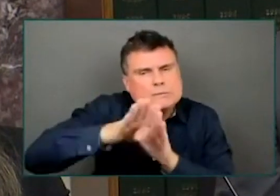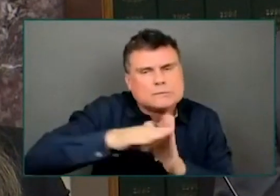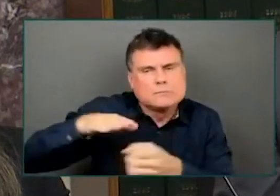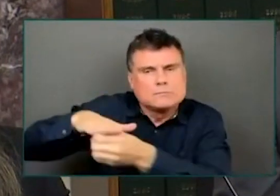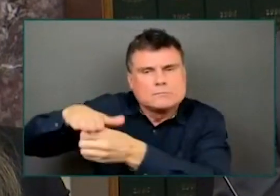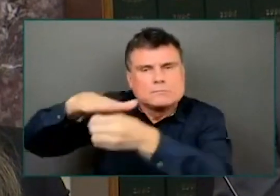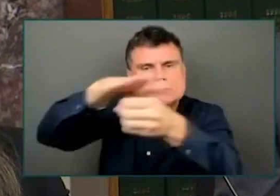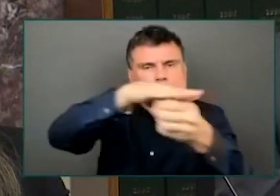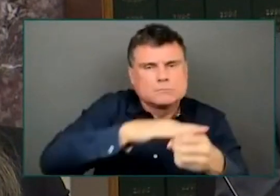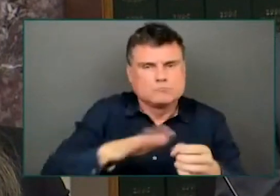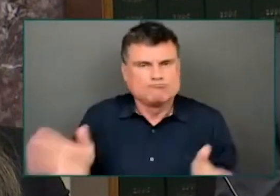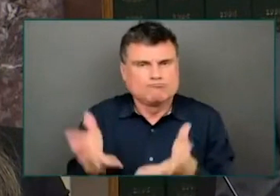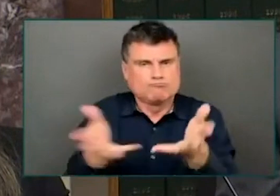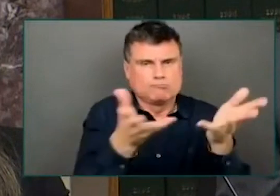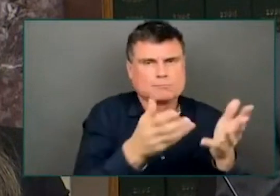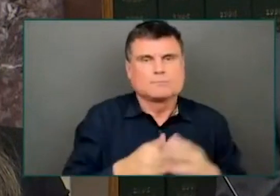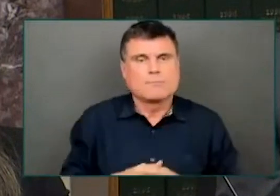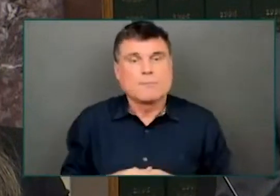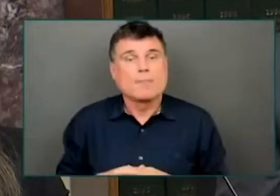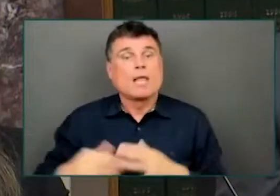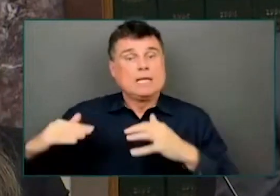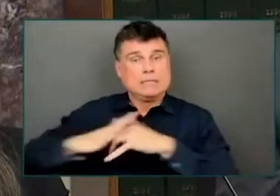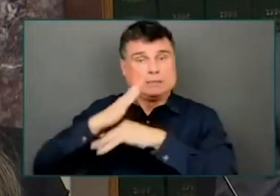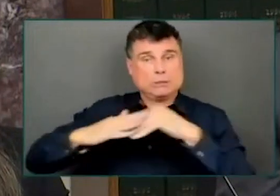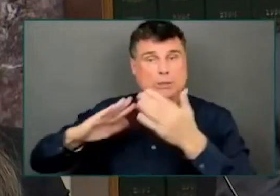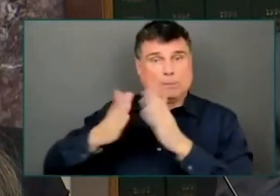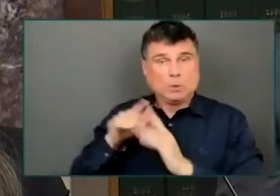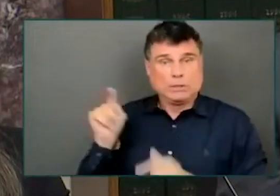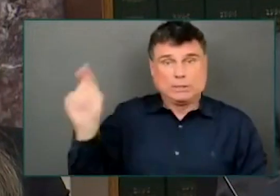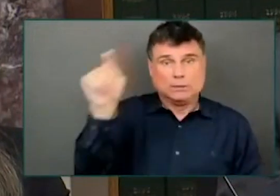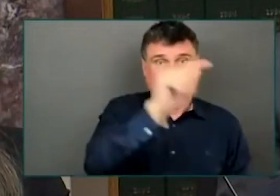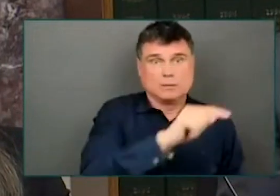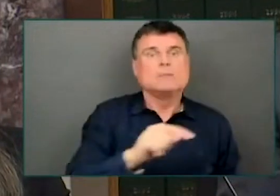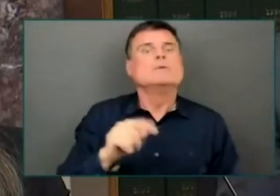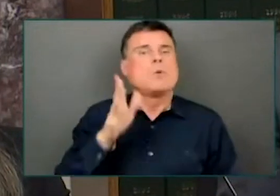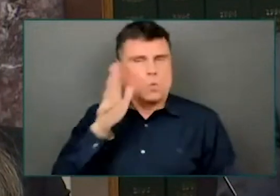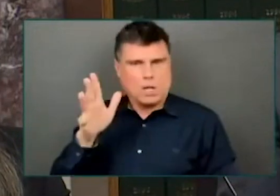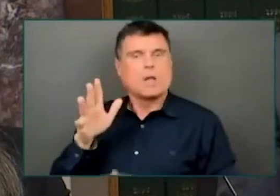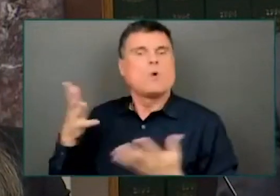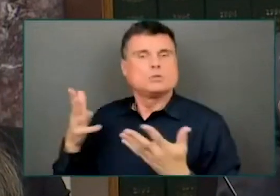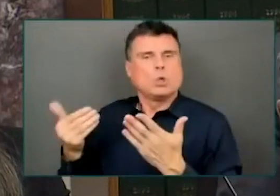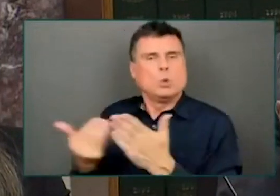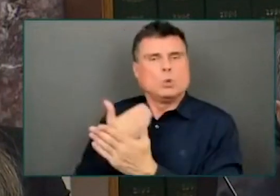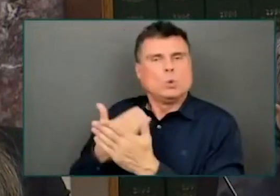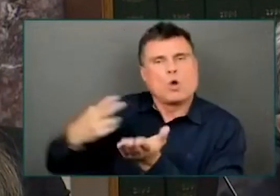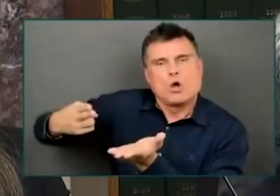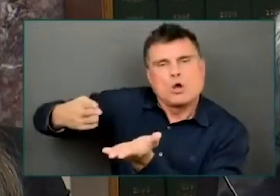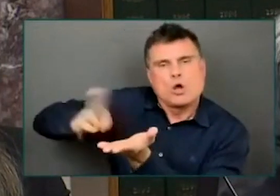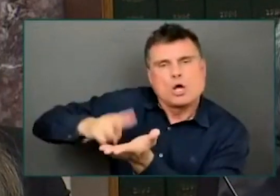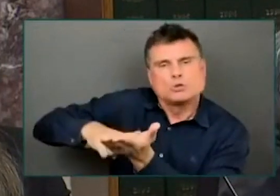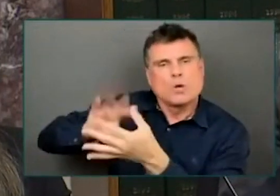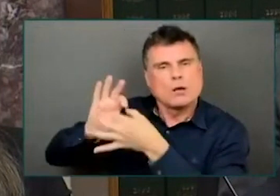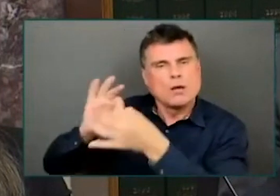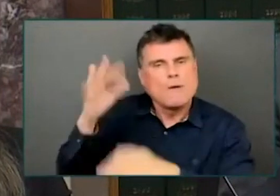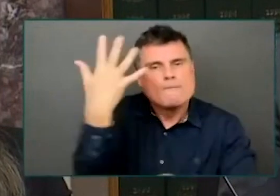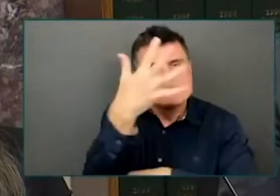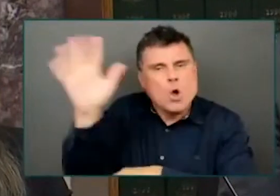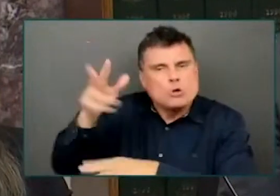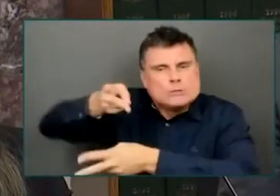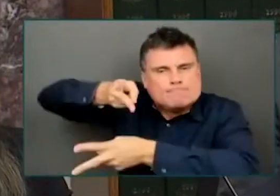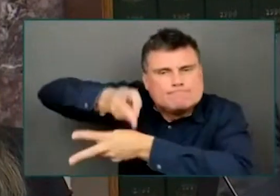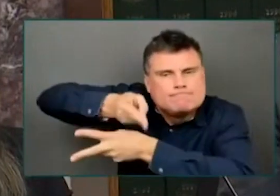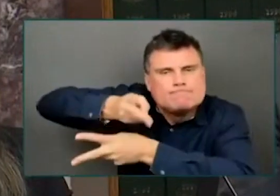with redistributed forest tenures. We intend to double the amount of replaceable forest tenure held by First Nations, Mr.